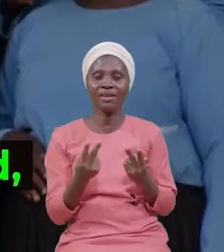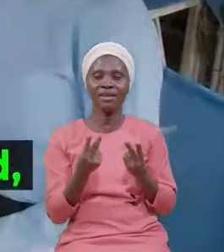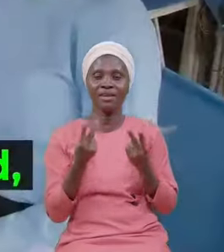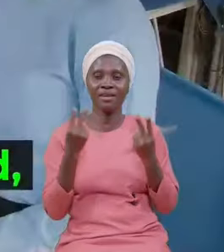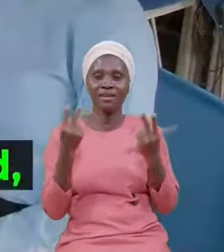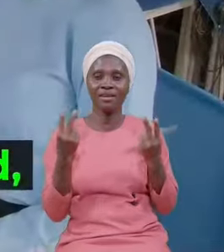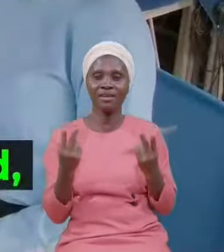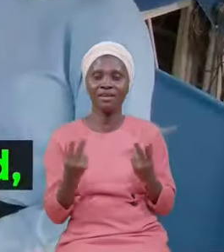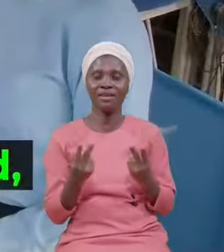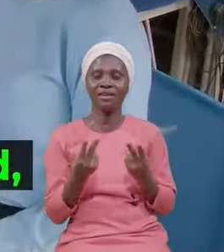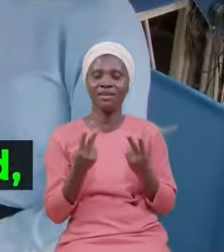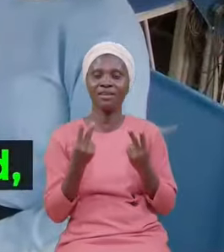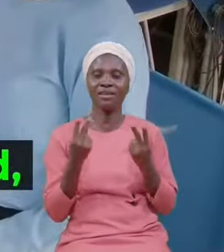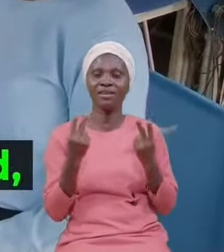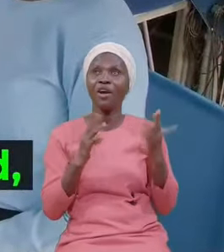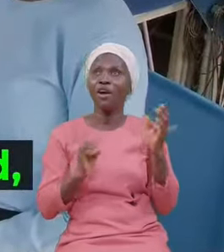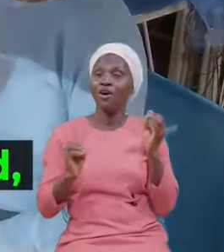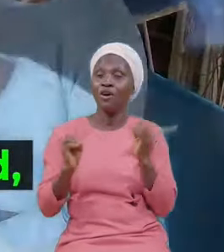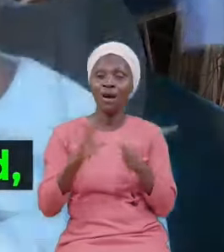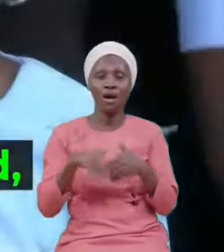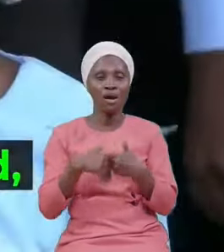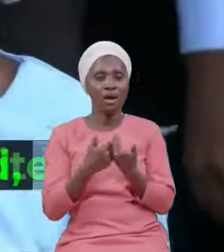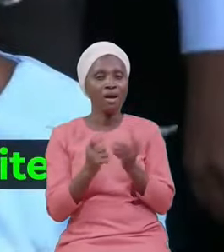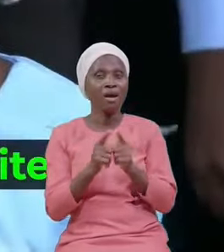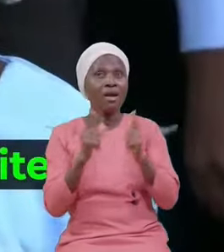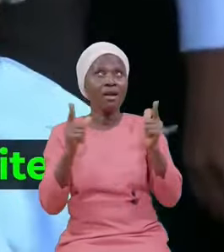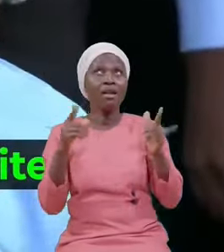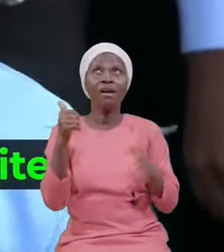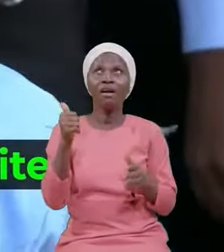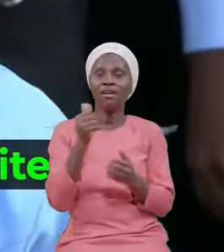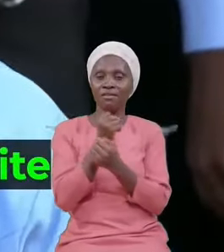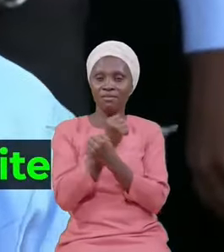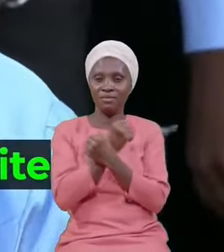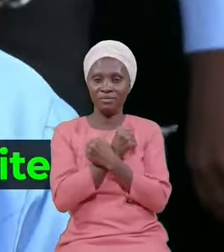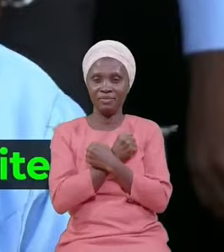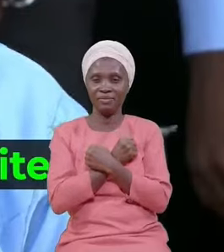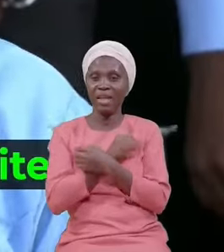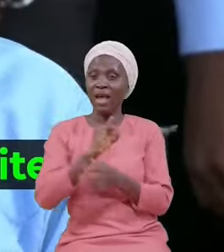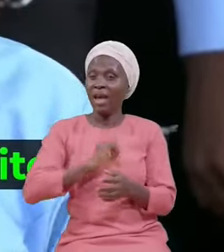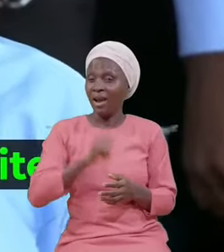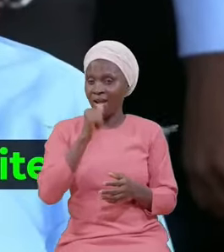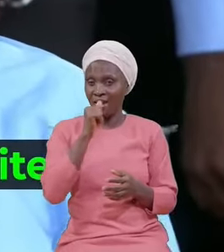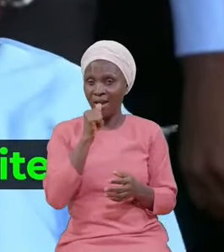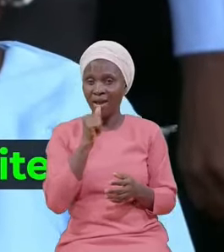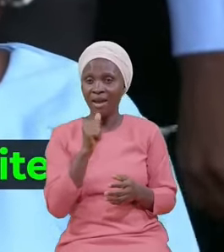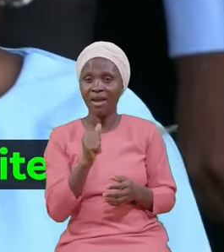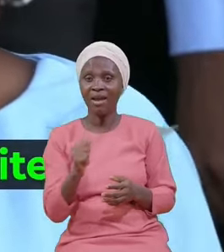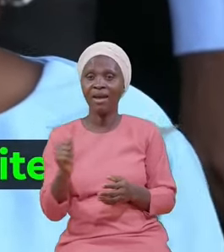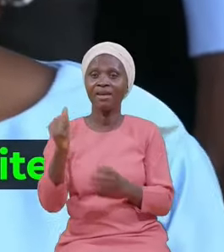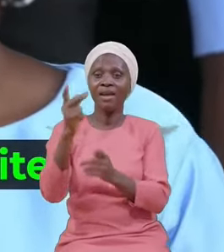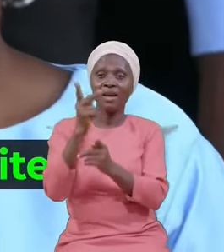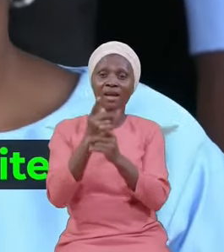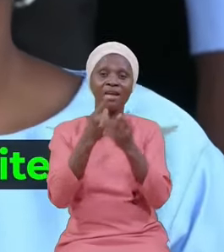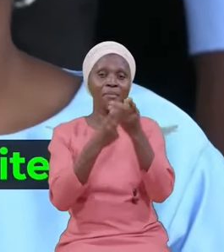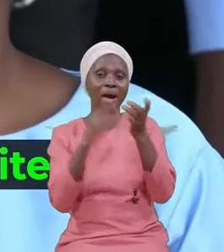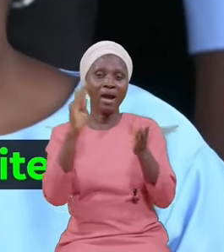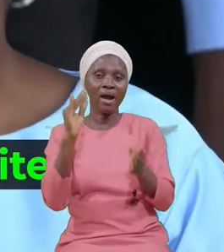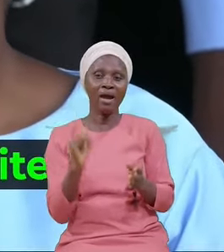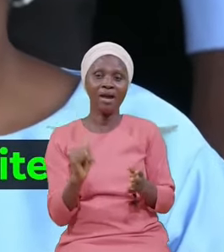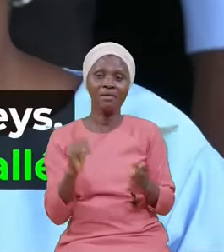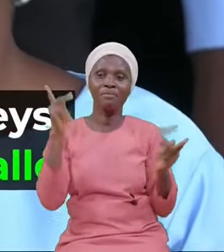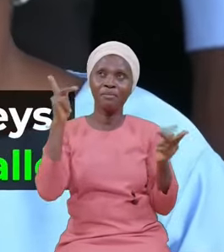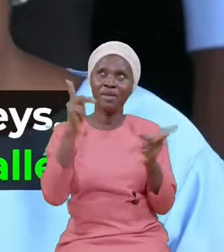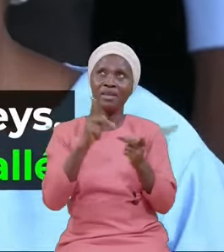victory oh how great a love I'm held by perfect